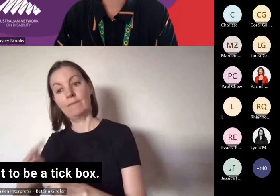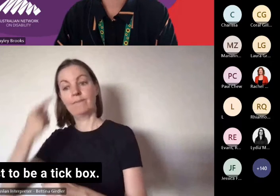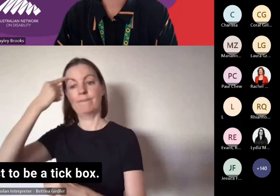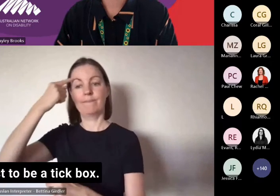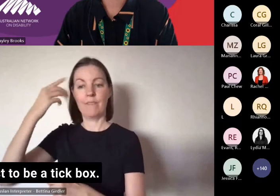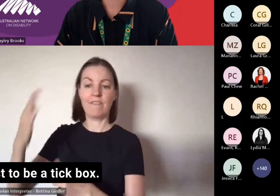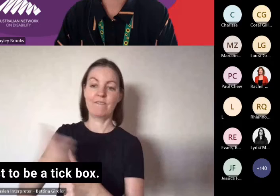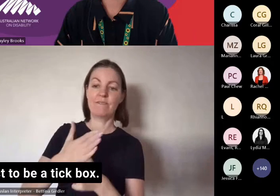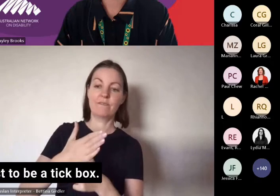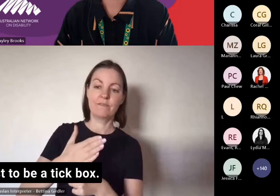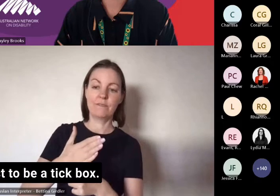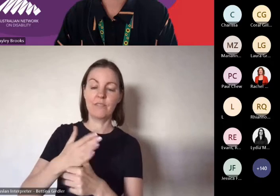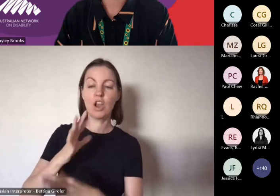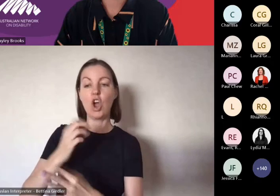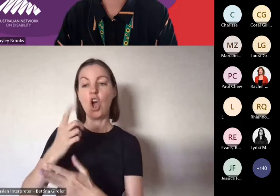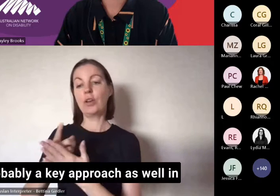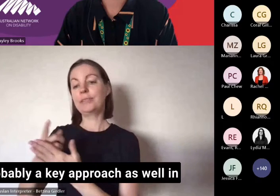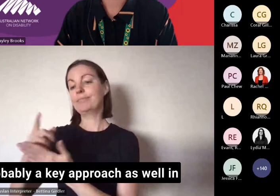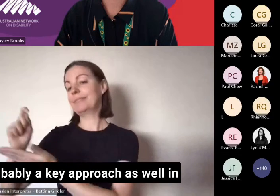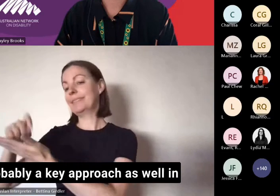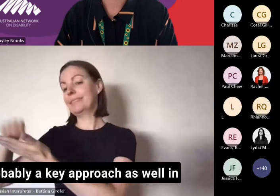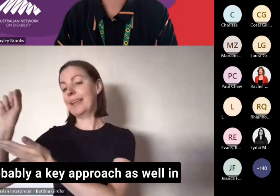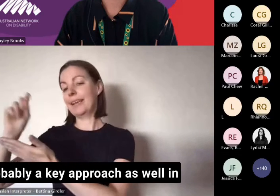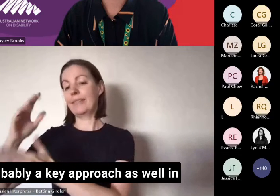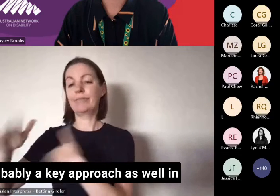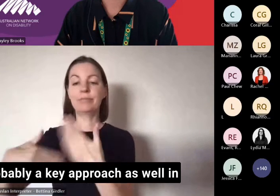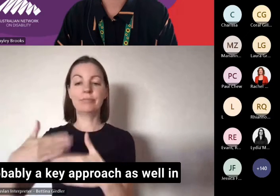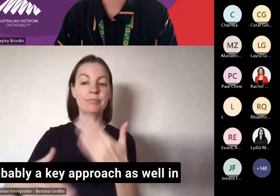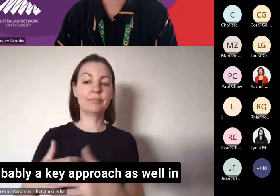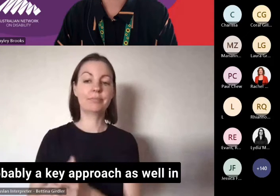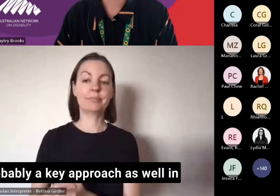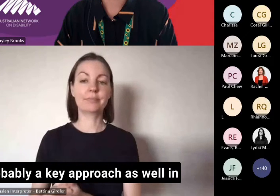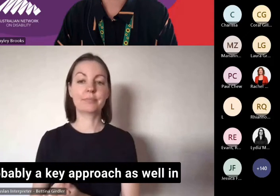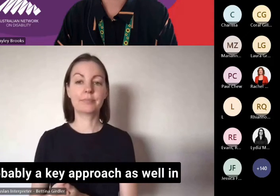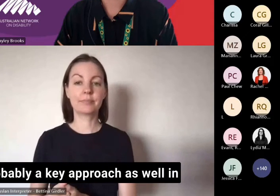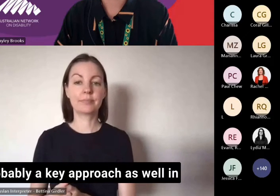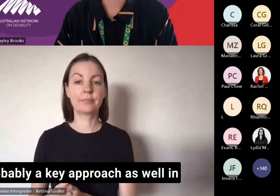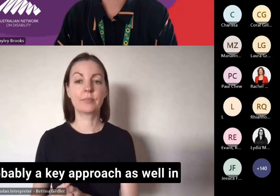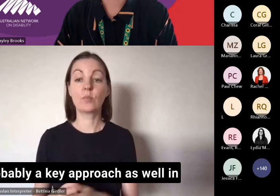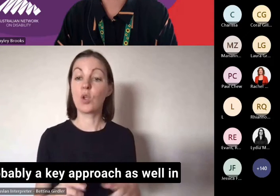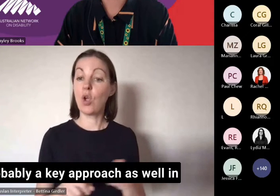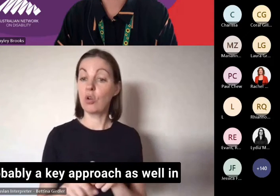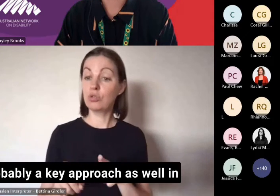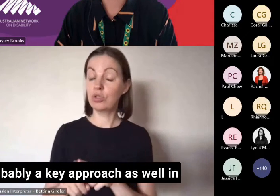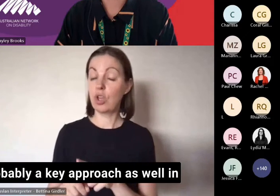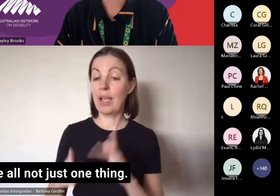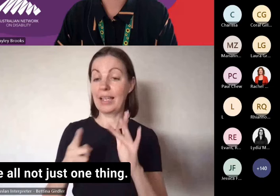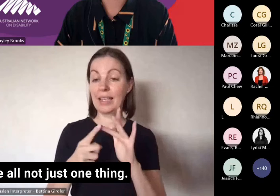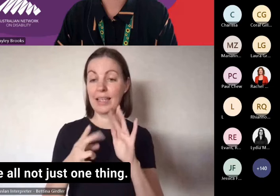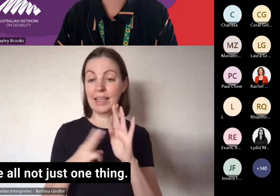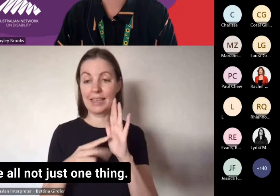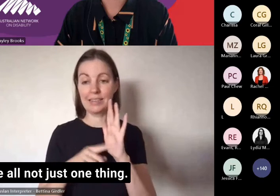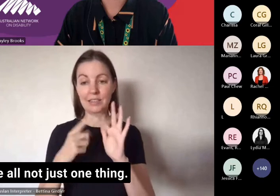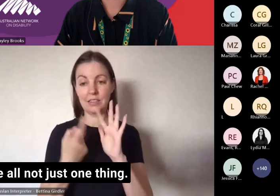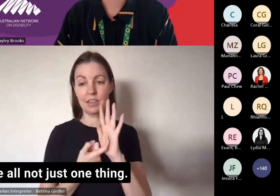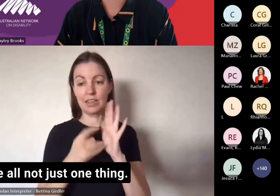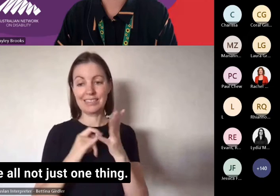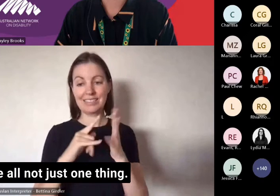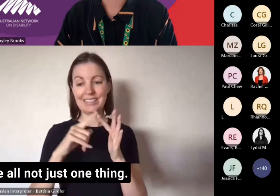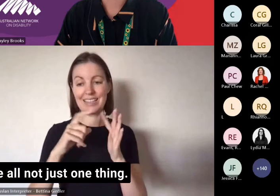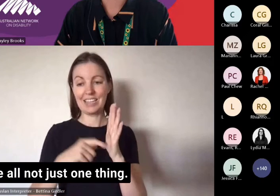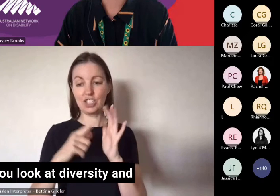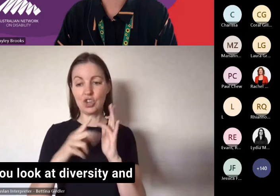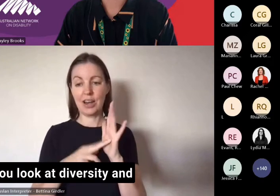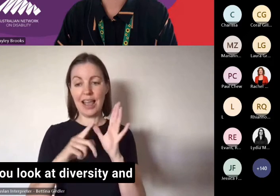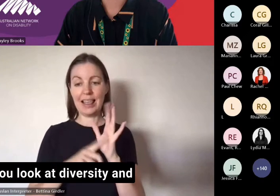it not just to be a tick box. Intersectionality is probably a key approach as well, in terms of we're all not just one